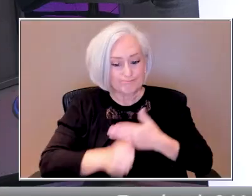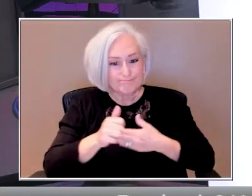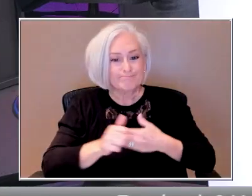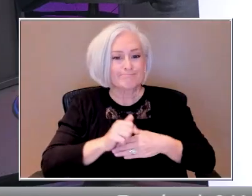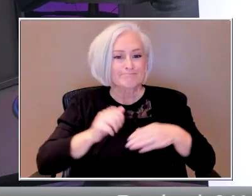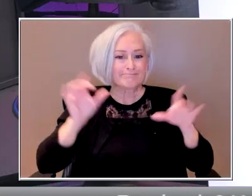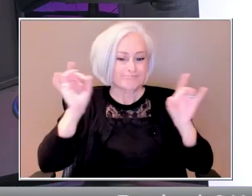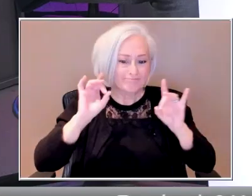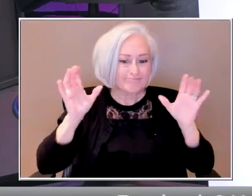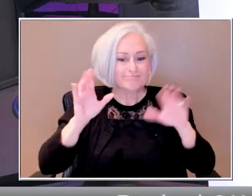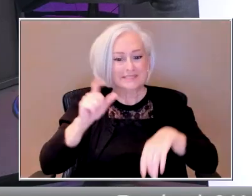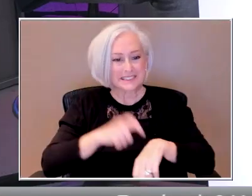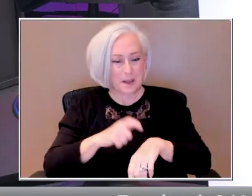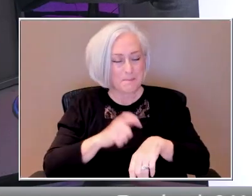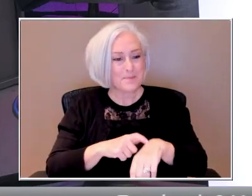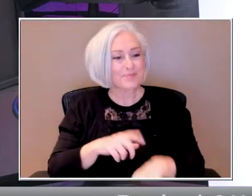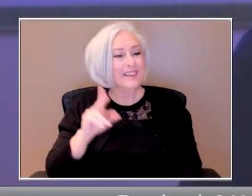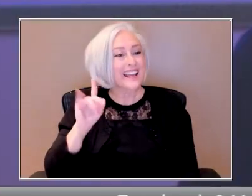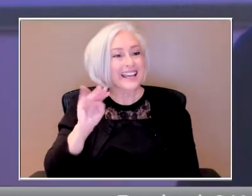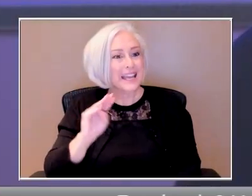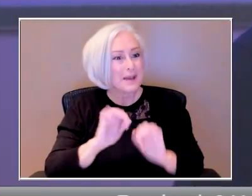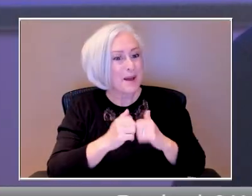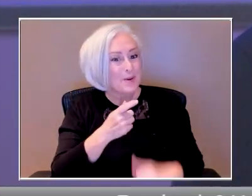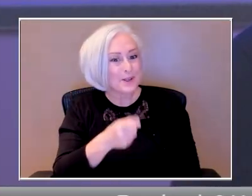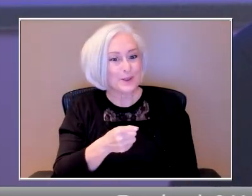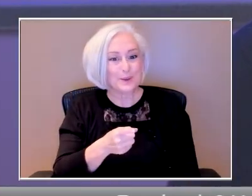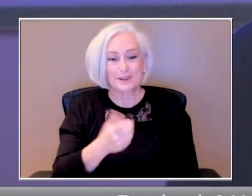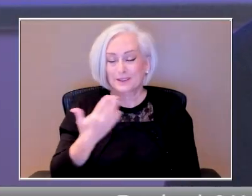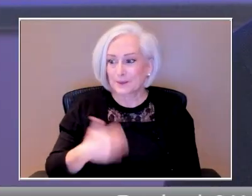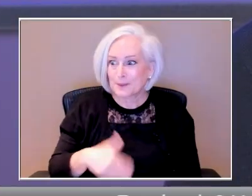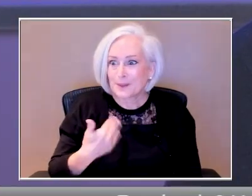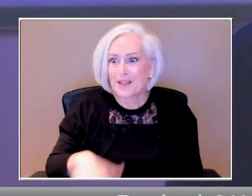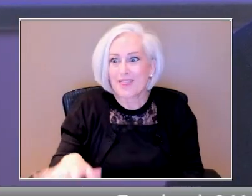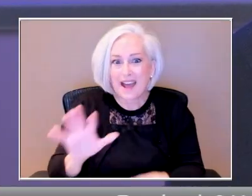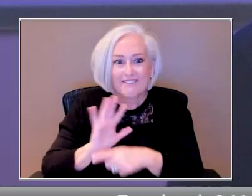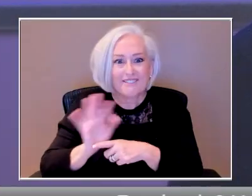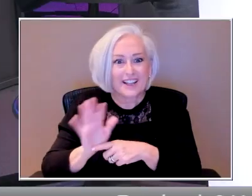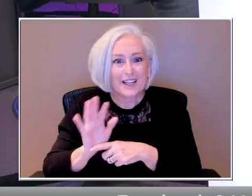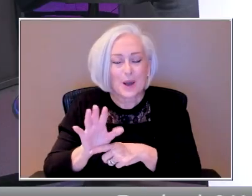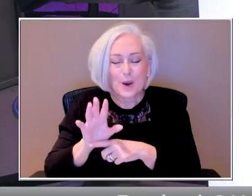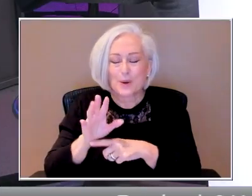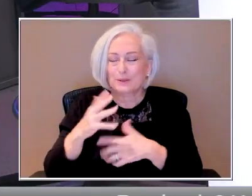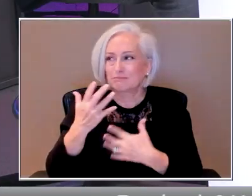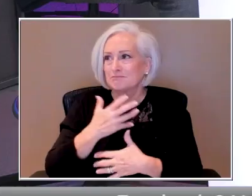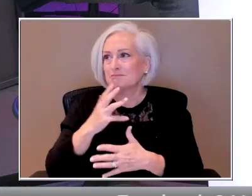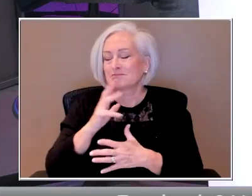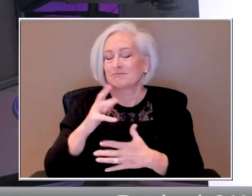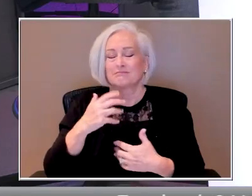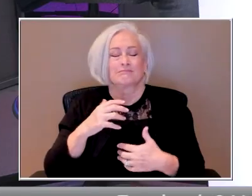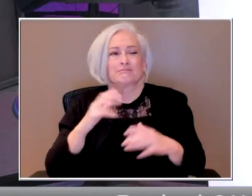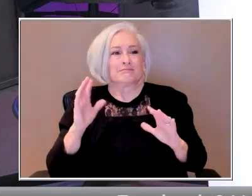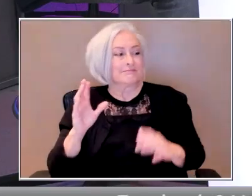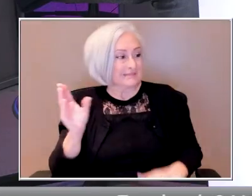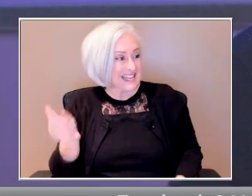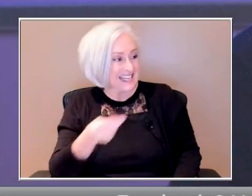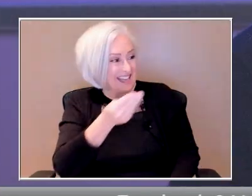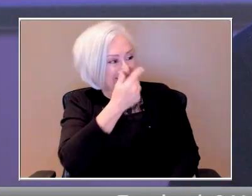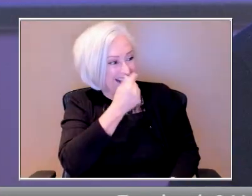are you doing? Ooh, that video was something. I have tissues. Yeah, I can slide them down to you if you want them. We're doing